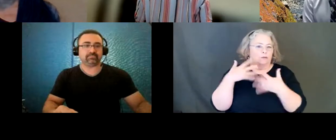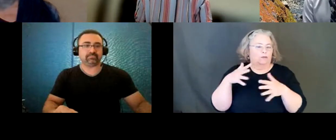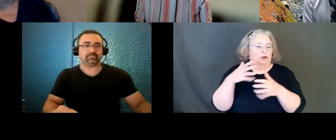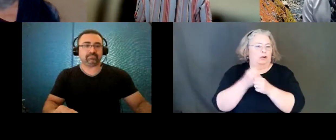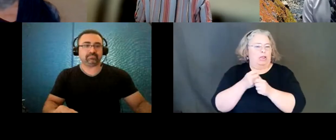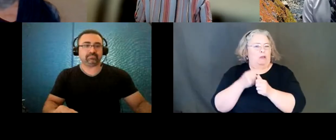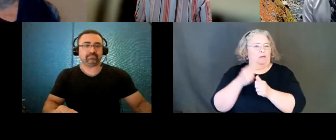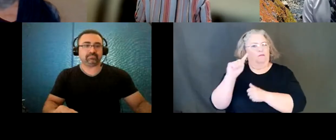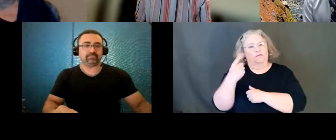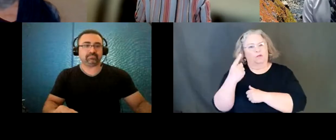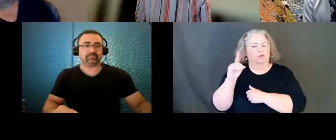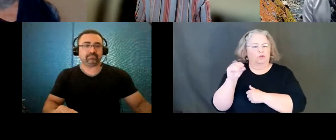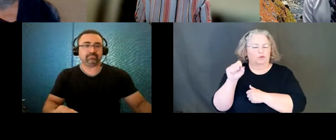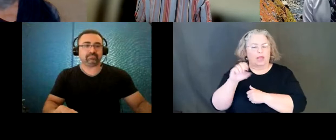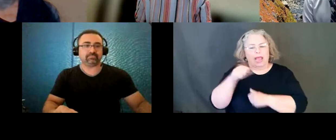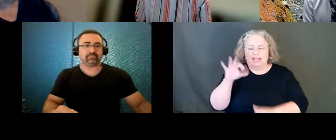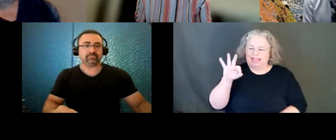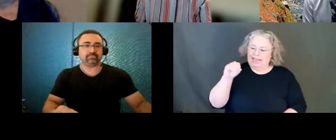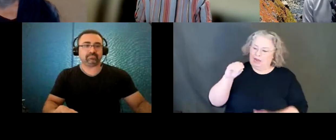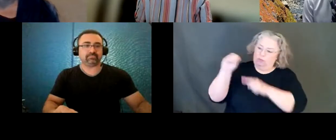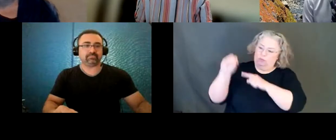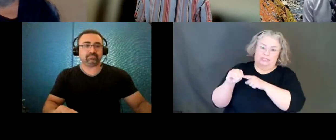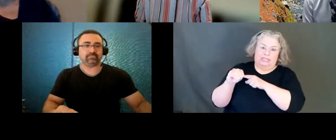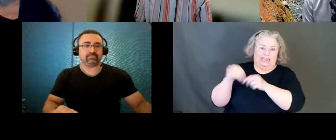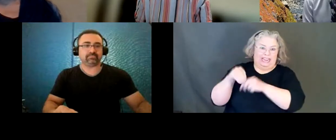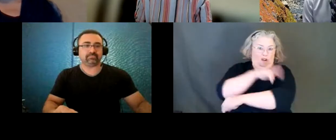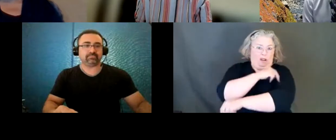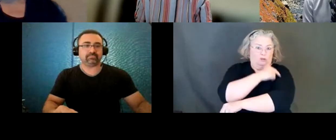vaccine. And then the other 90-some% are